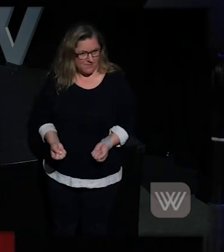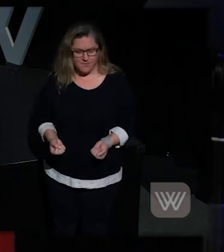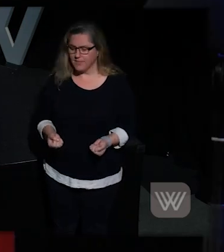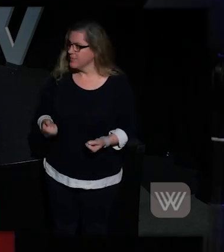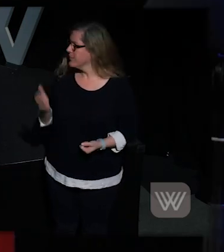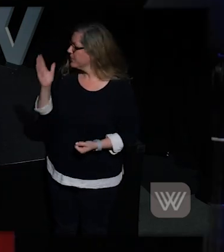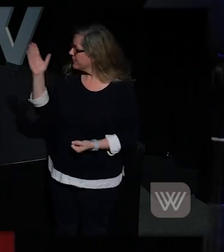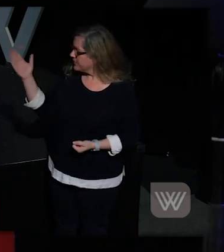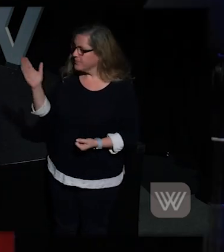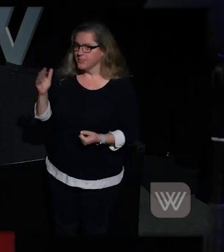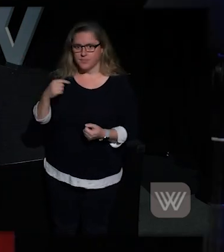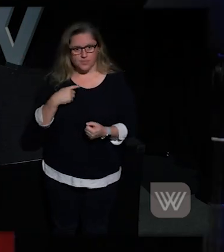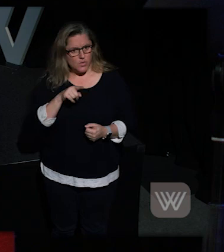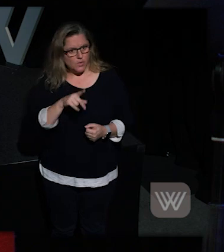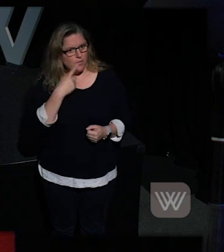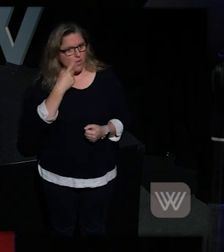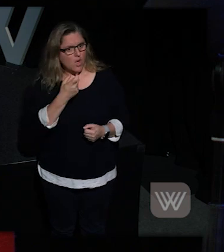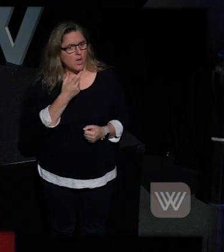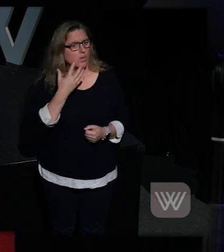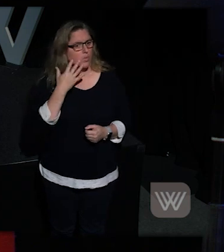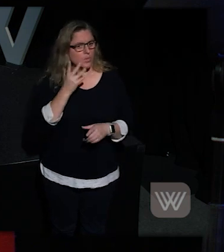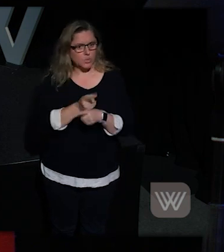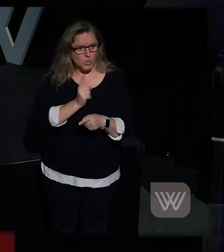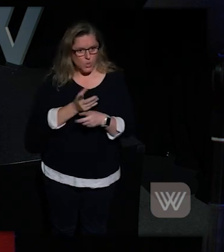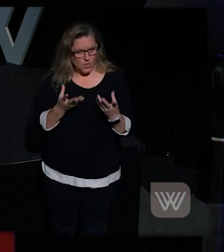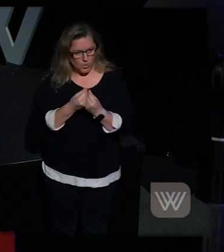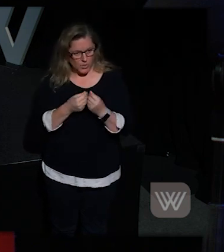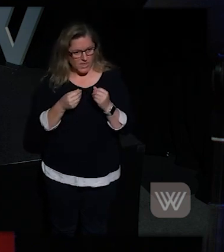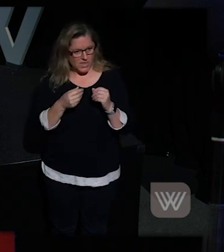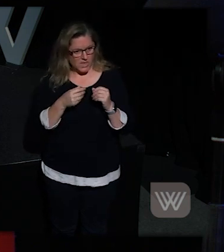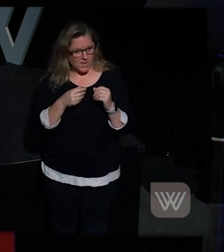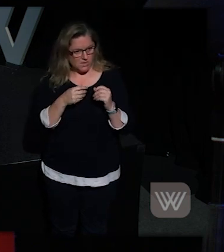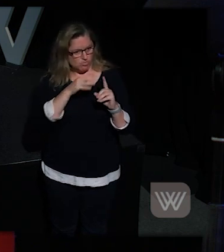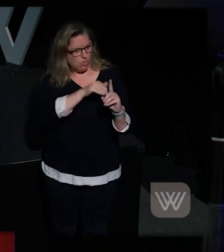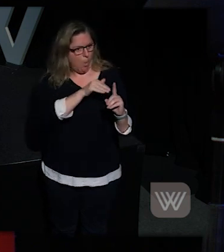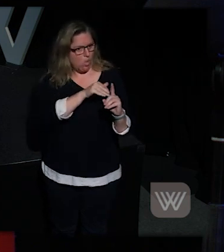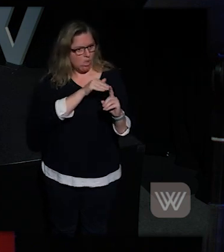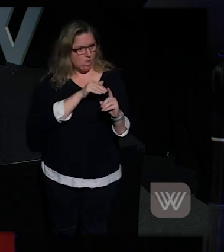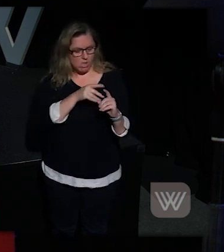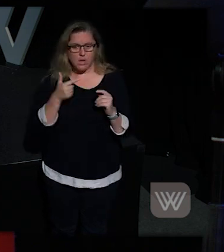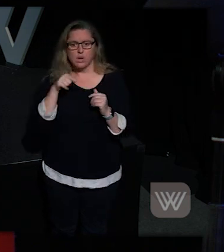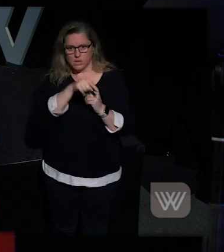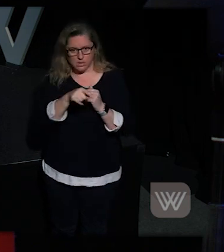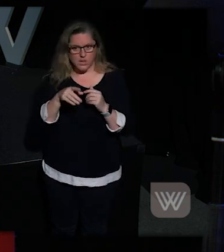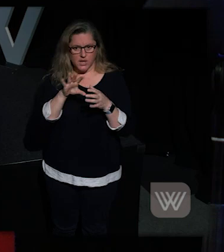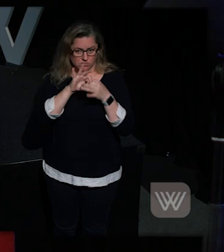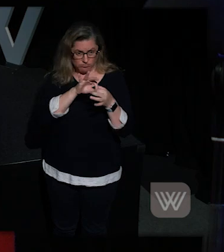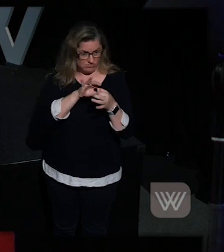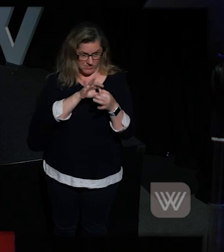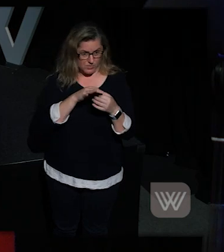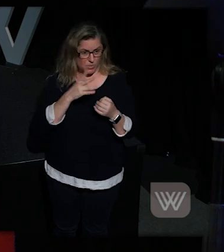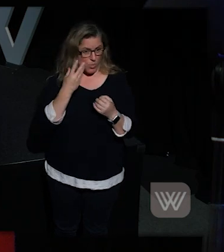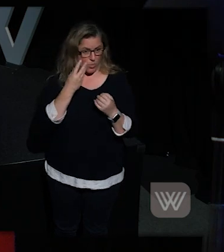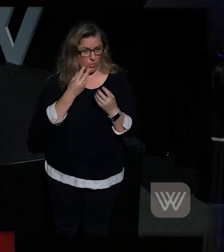And did you find that when you were speaking to trolls at that individual level, and you developed a really strong relationship with several different people,